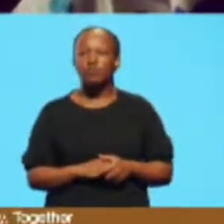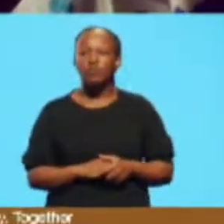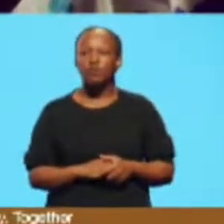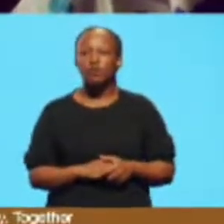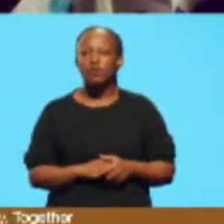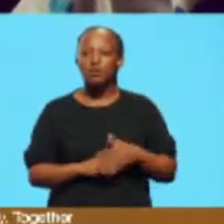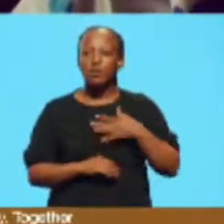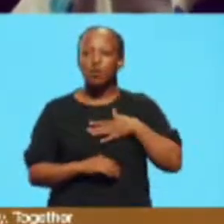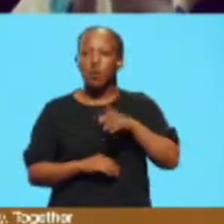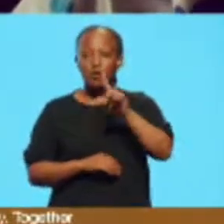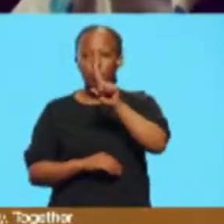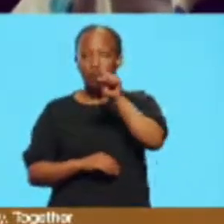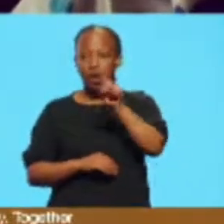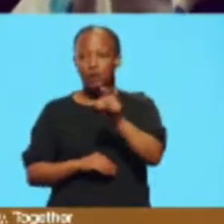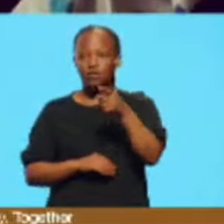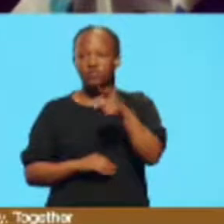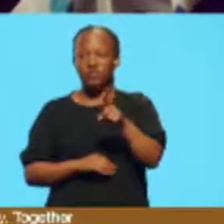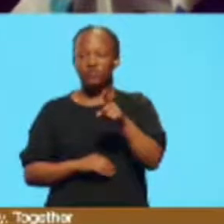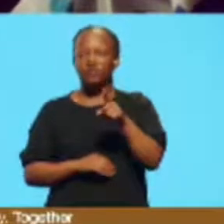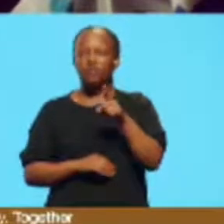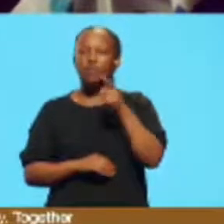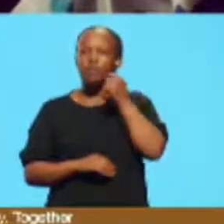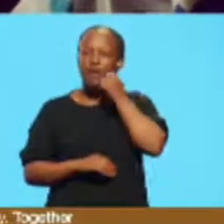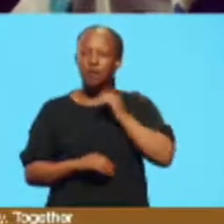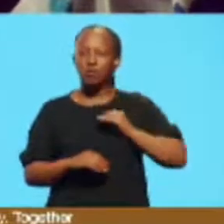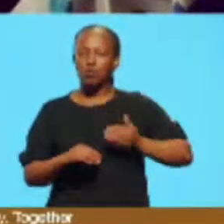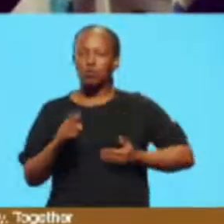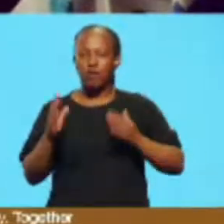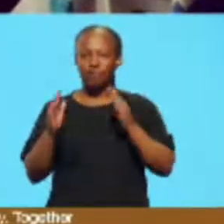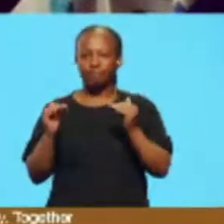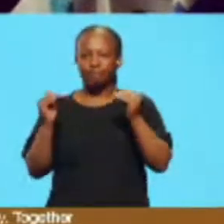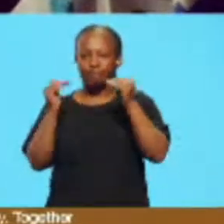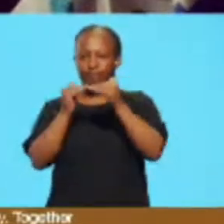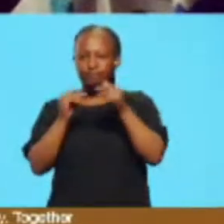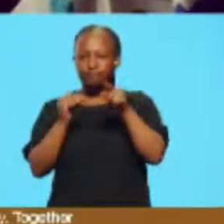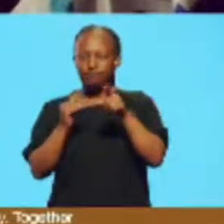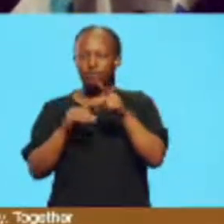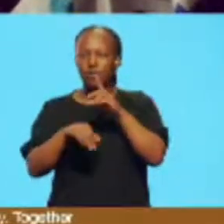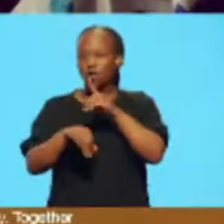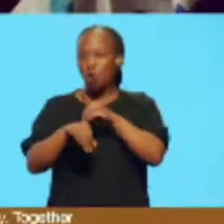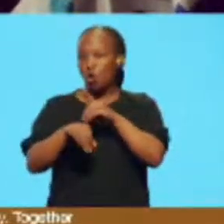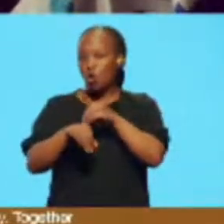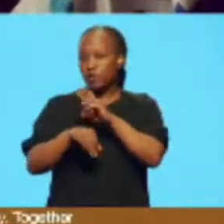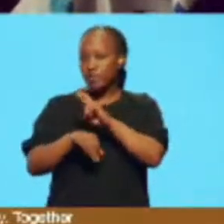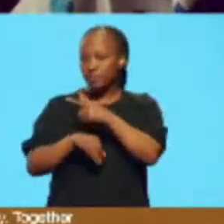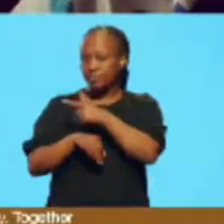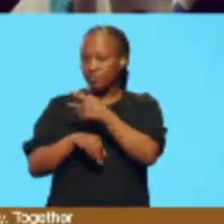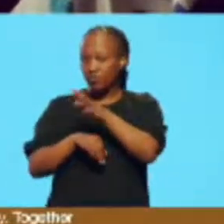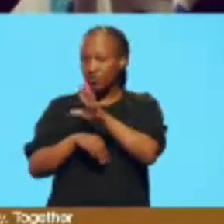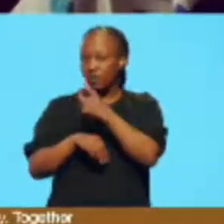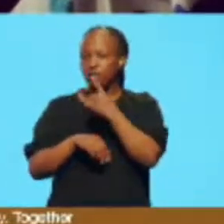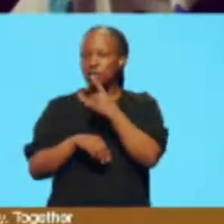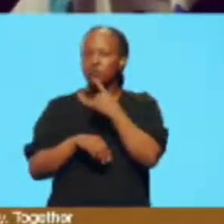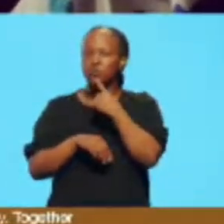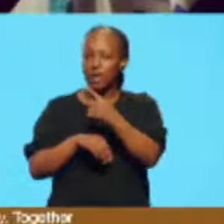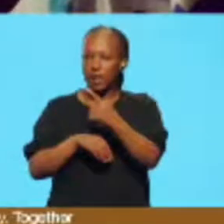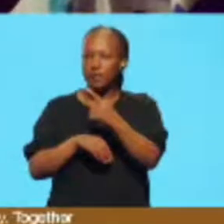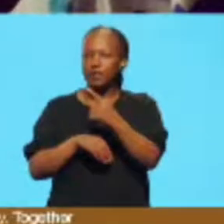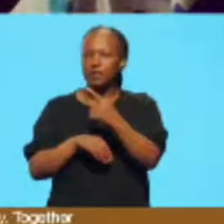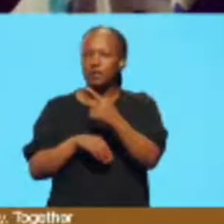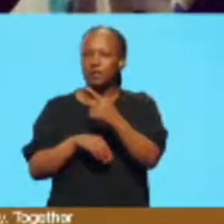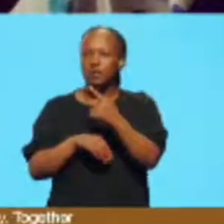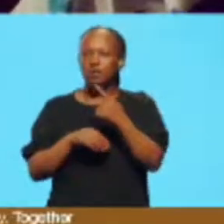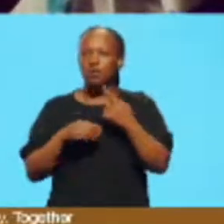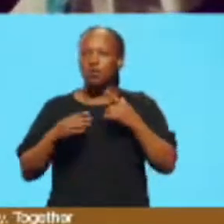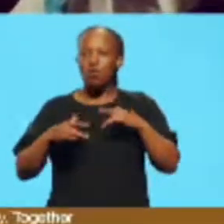panelists about gender equality. Doctor, you spoke about how we are sort of